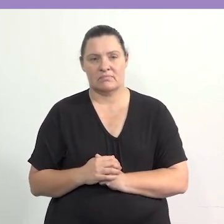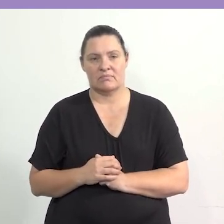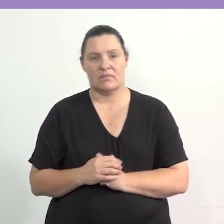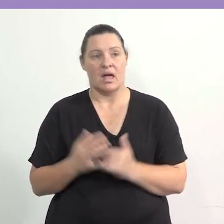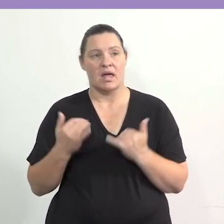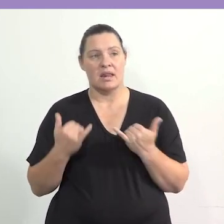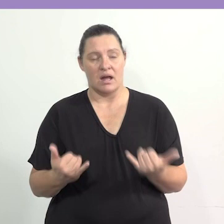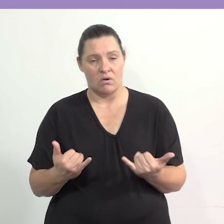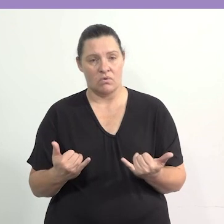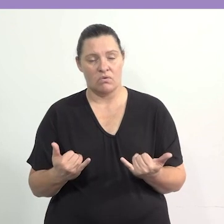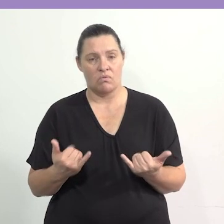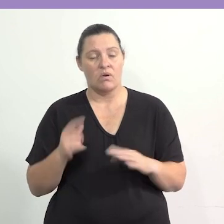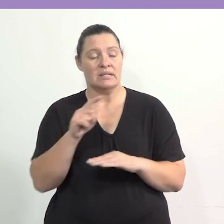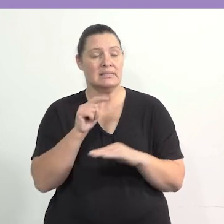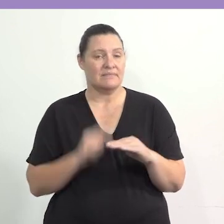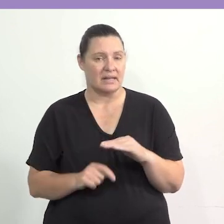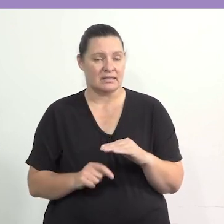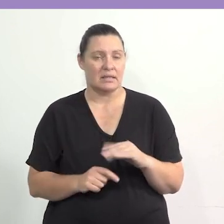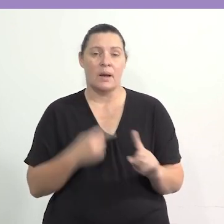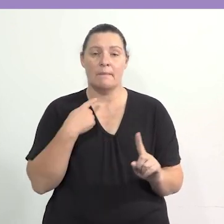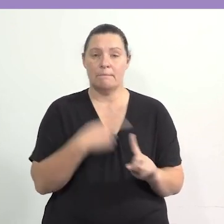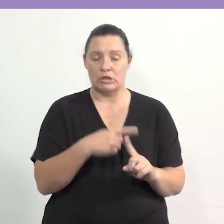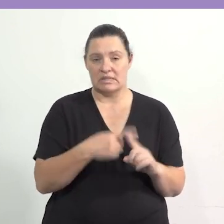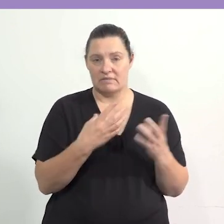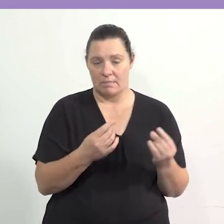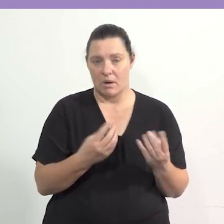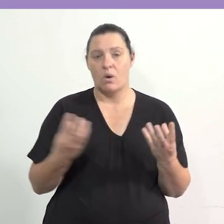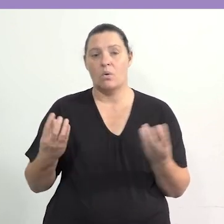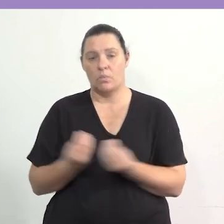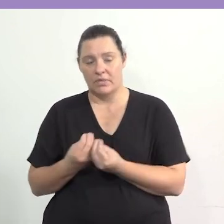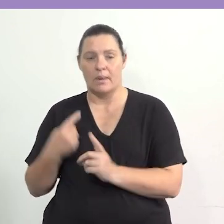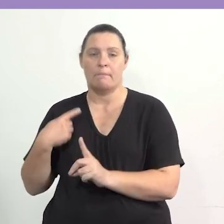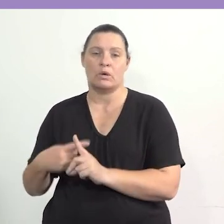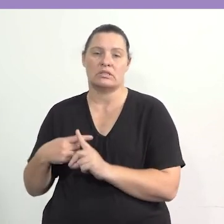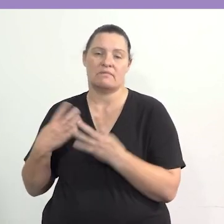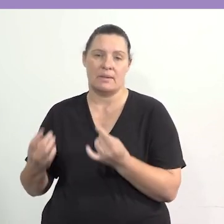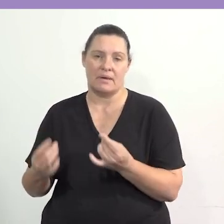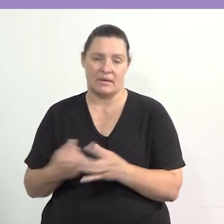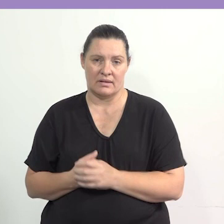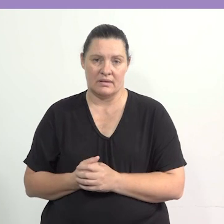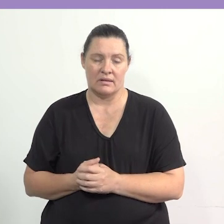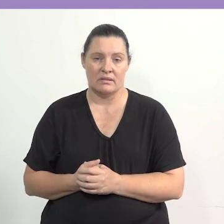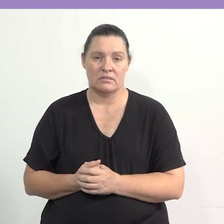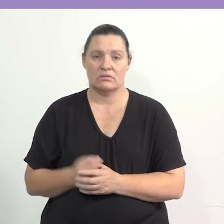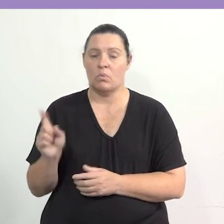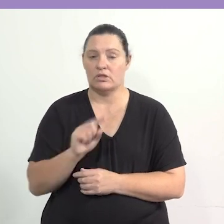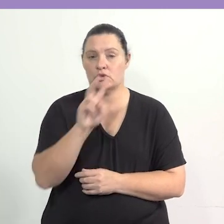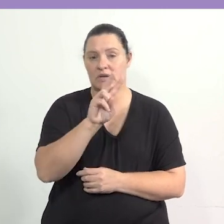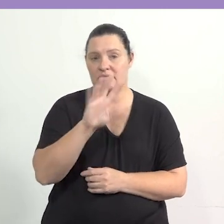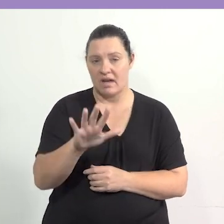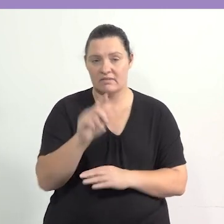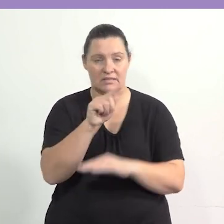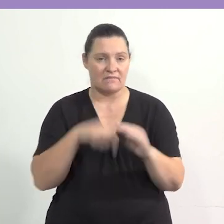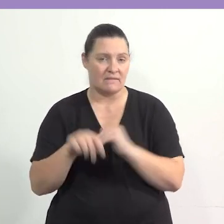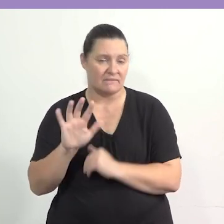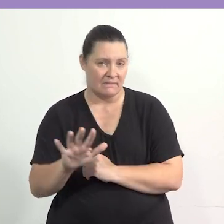So now I am dividing a positive number with a positive number. So what is 25